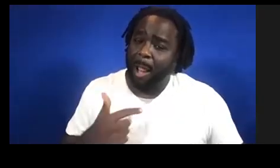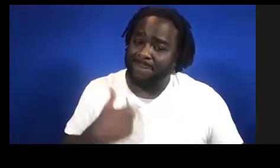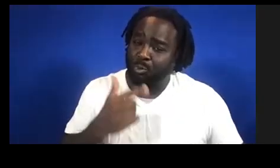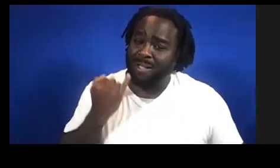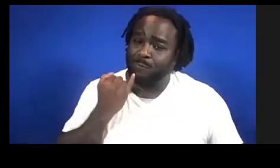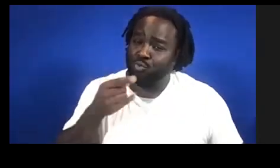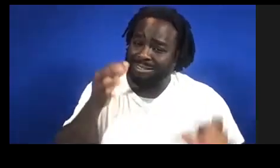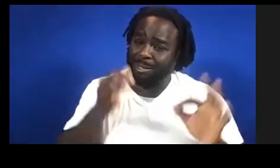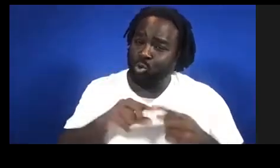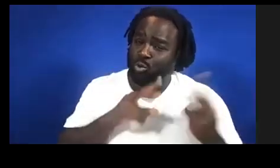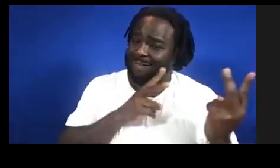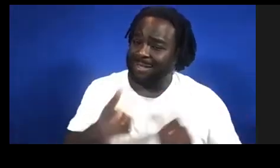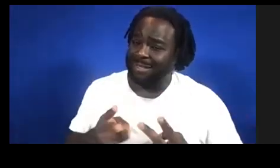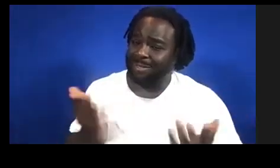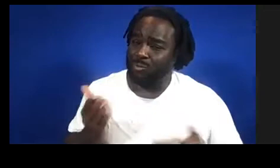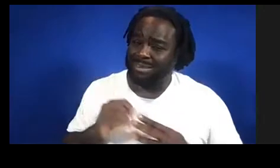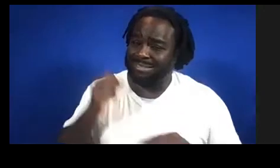It's time.